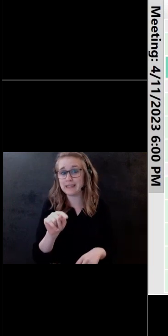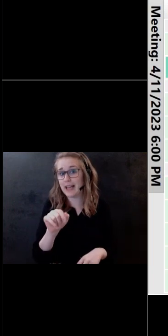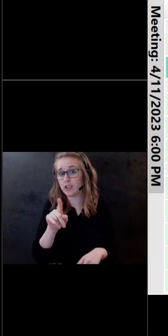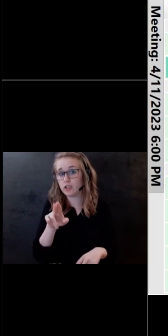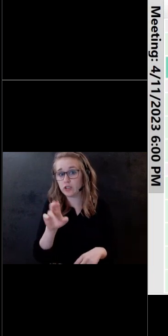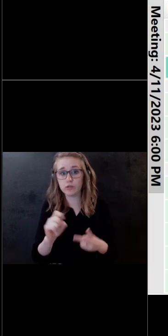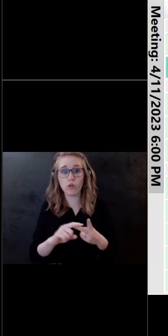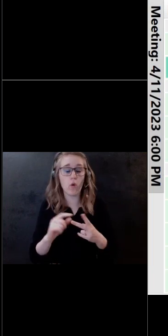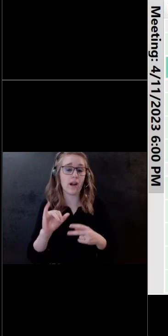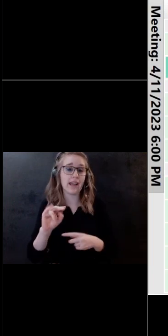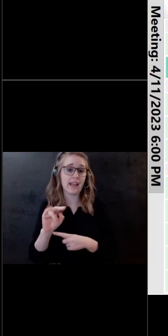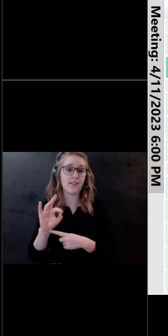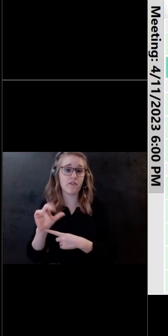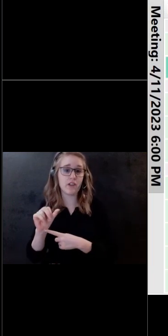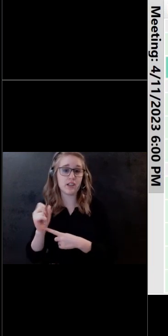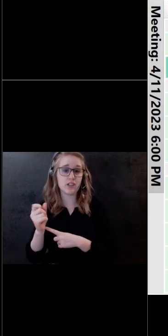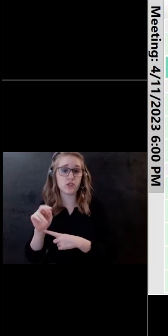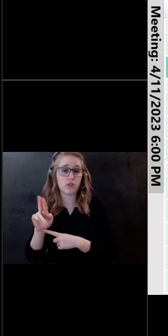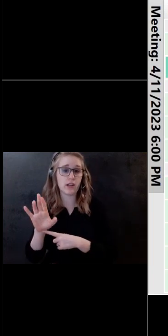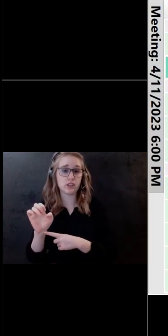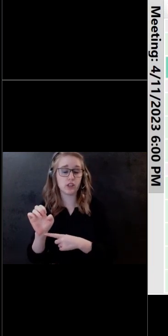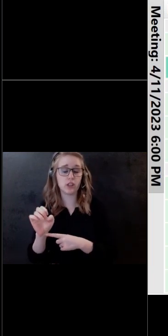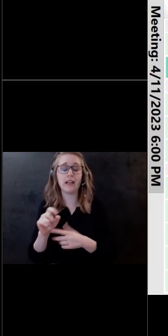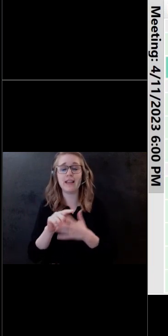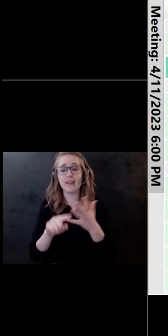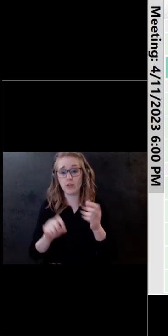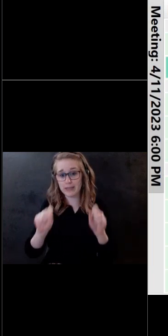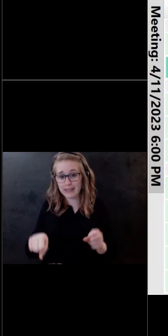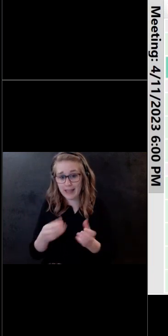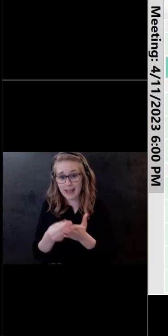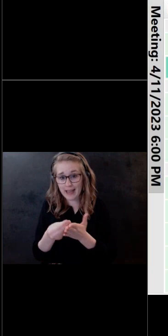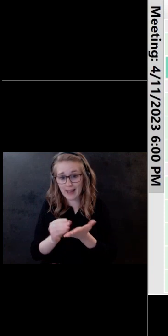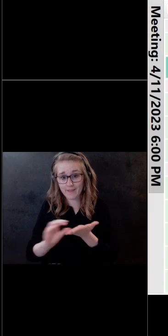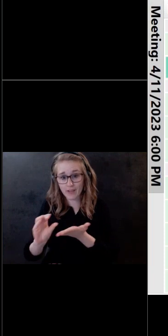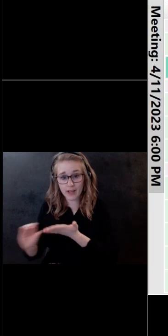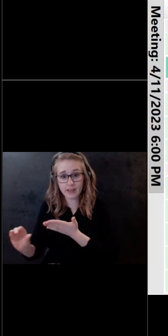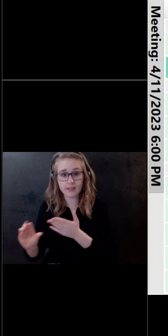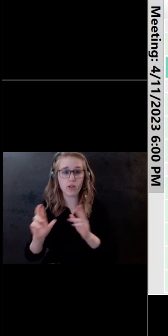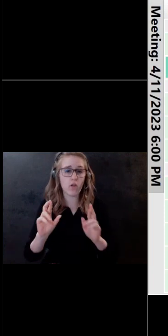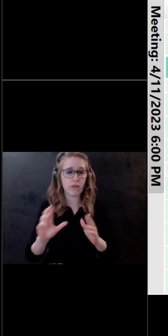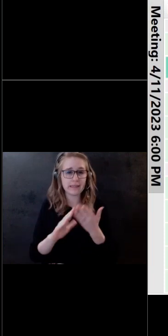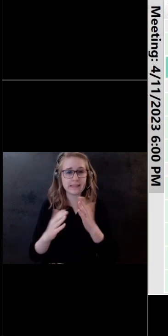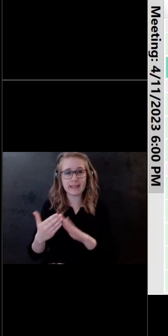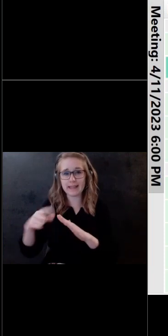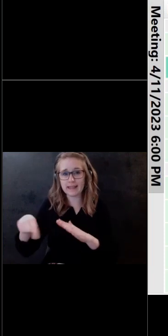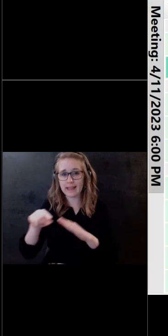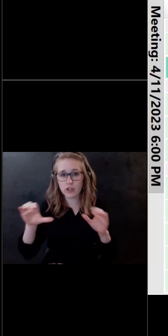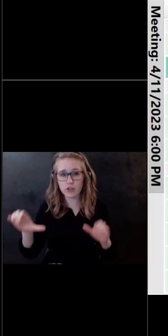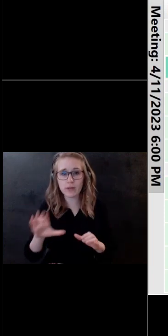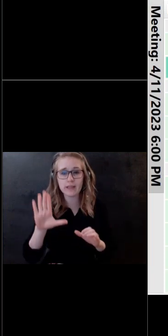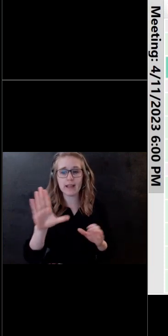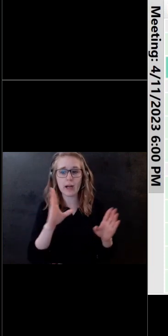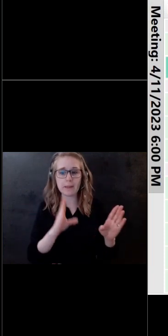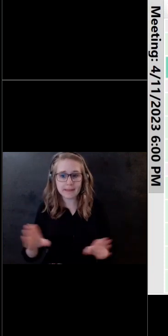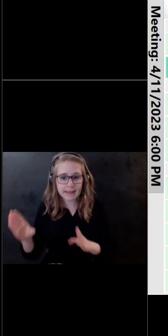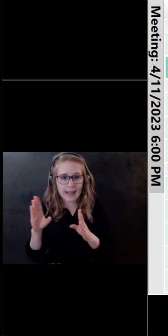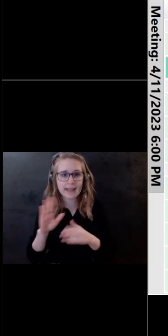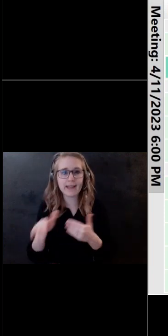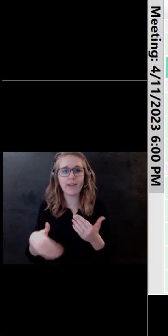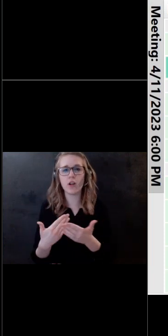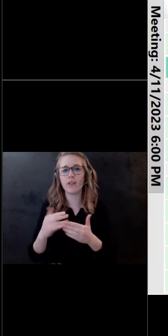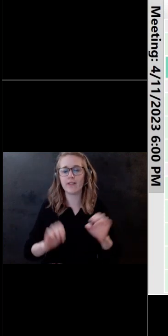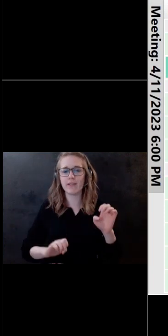because again, the things we can fund and the things that hopefully when the city is doing their strategic planning and all the evaluation